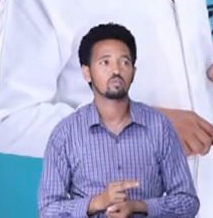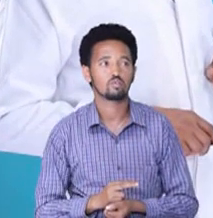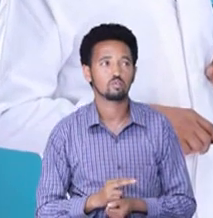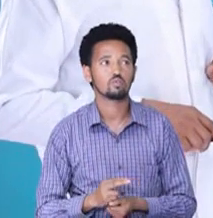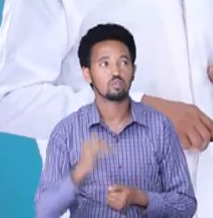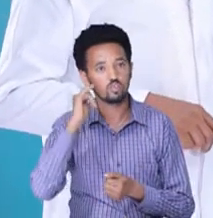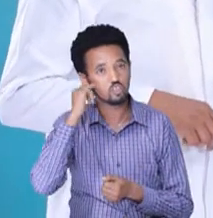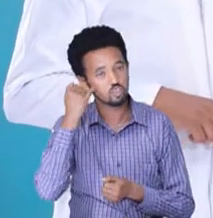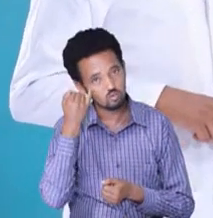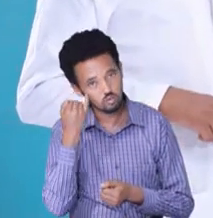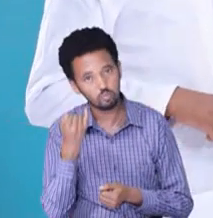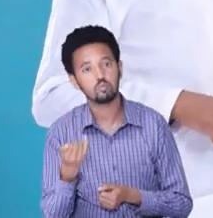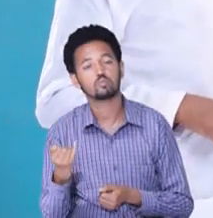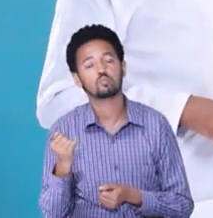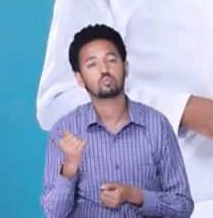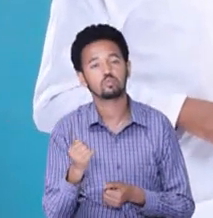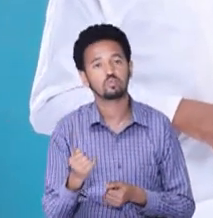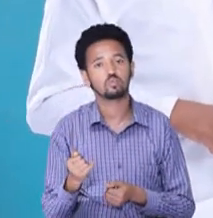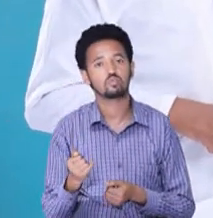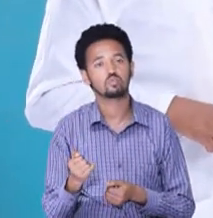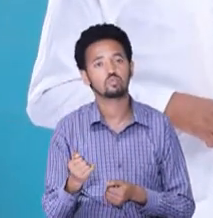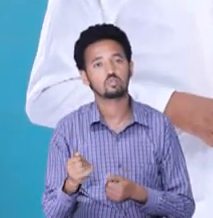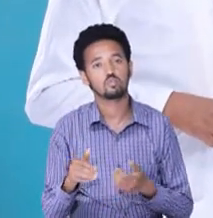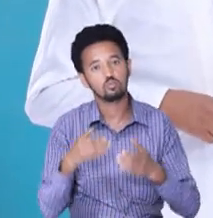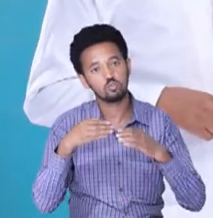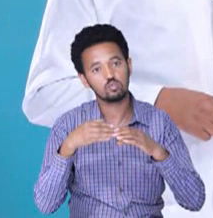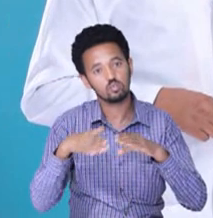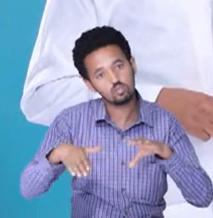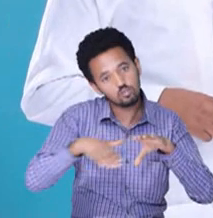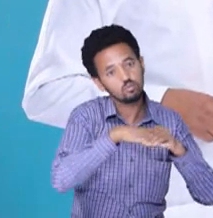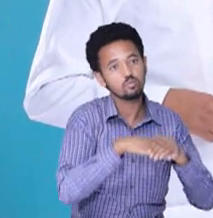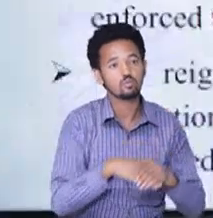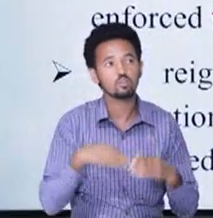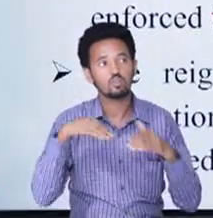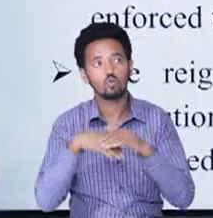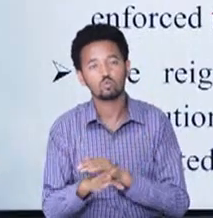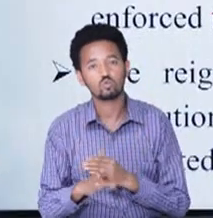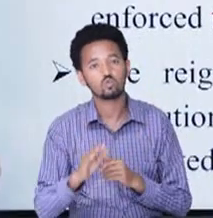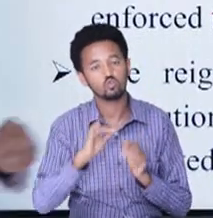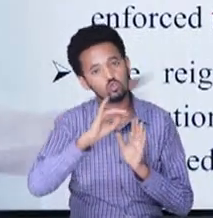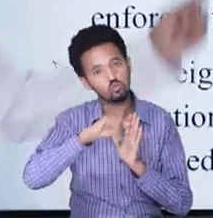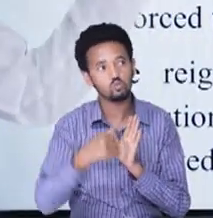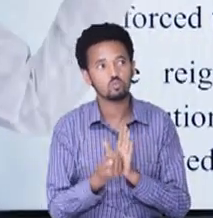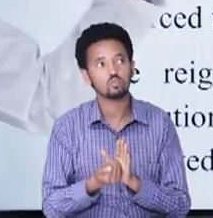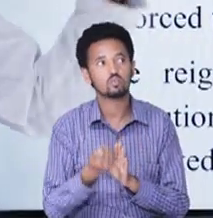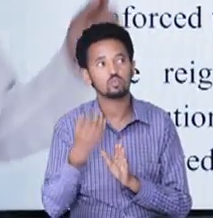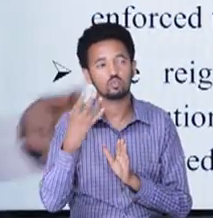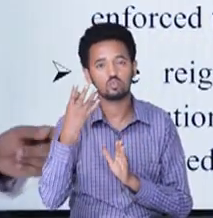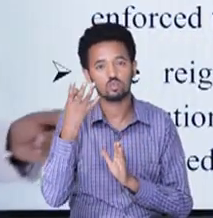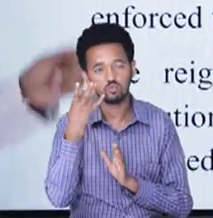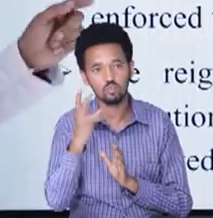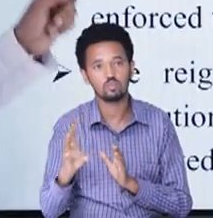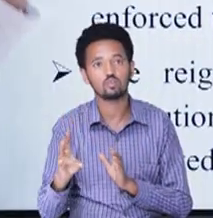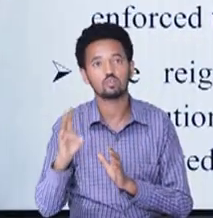The Jacobins introduced a new, very democratic constitution on June 1793, which was